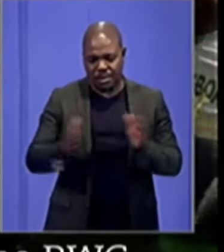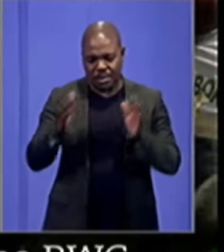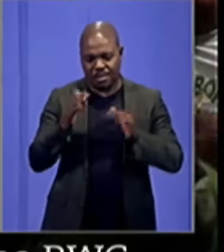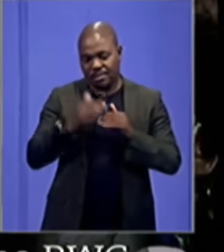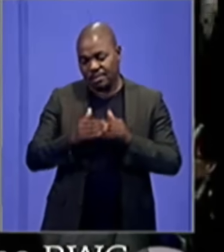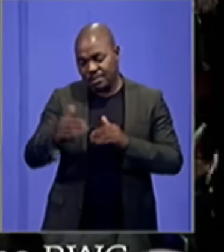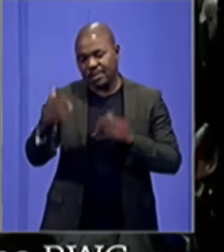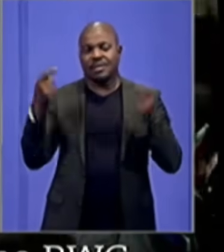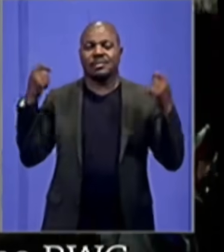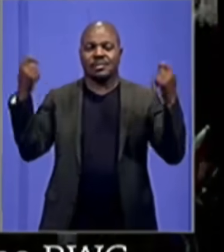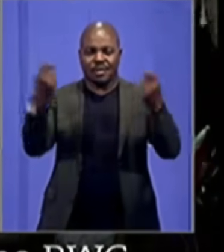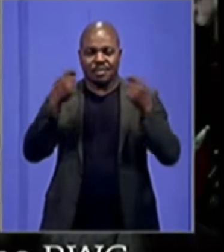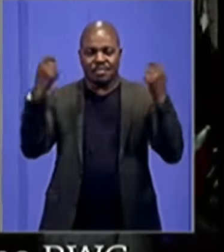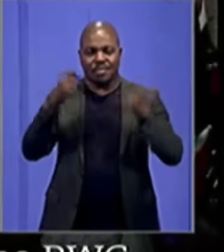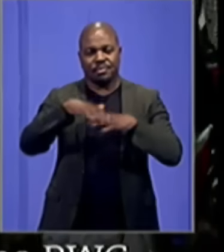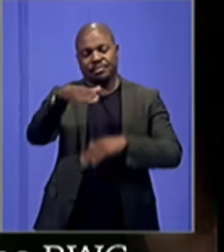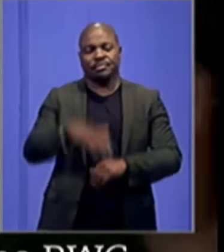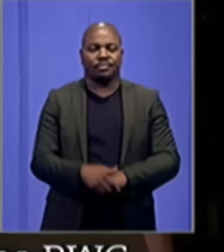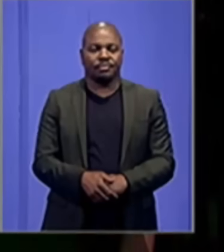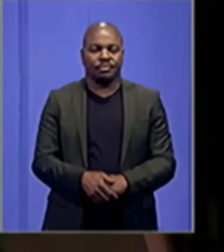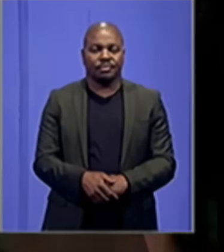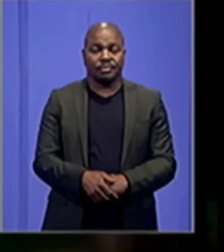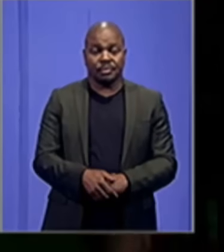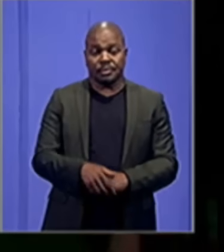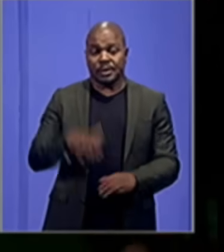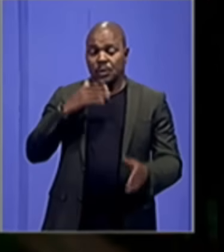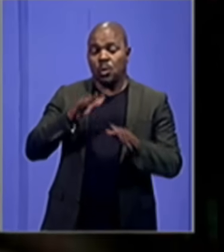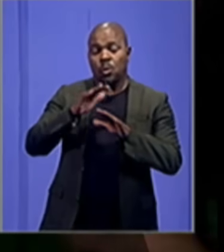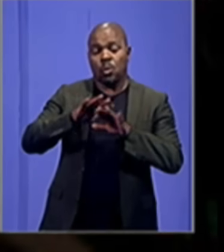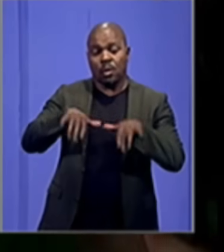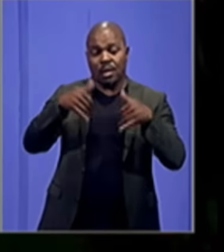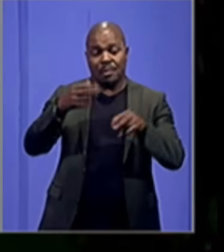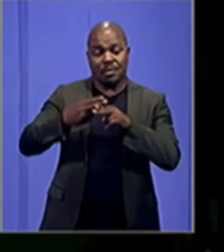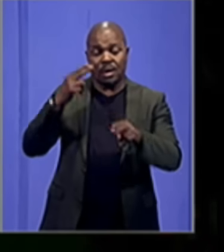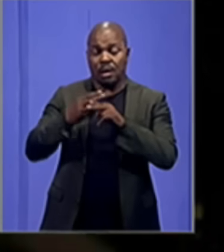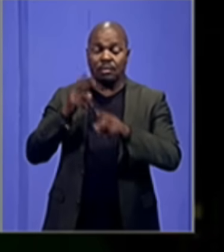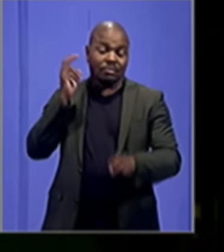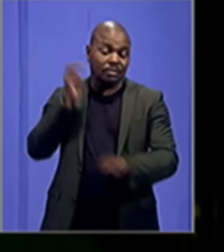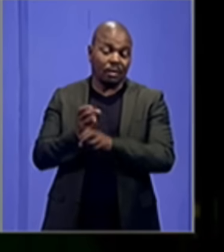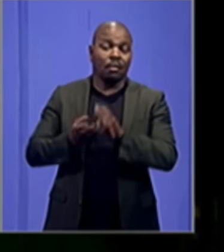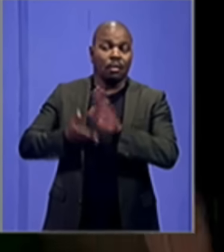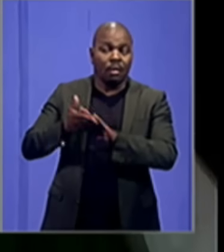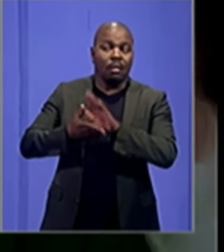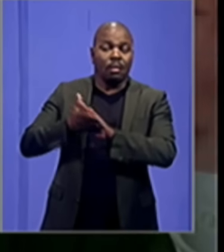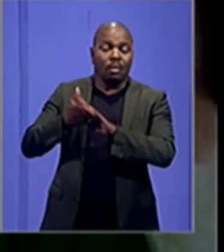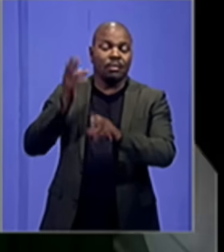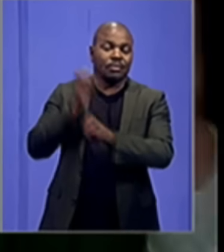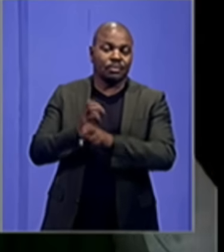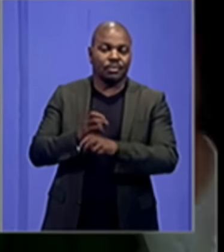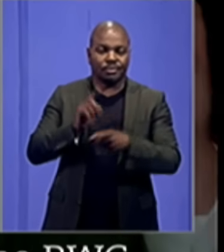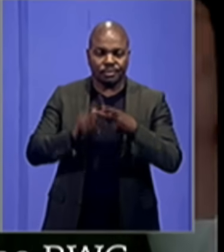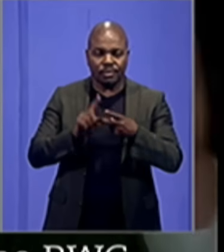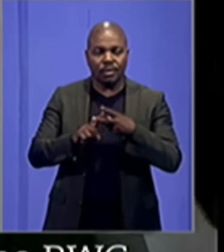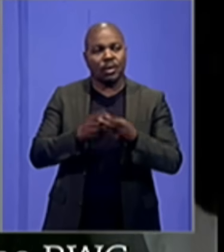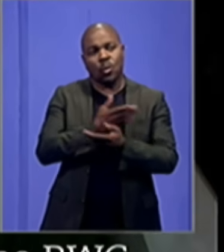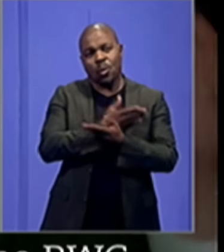keteka tlholo ena ya diboke. They've had the toughest road to the World Cup final ever in any World Cup for any team. We have played every